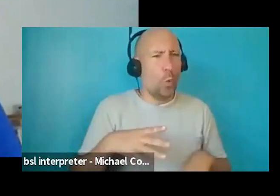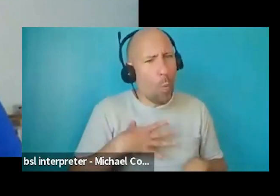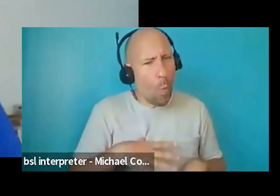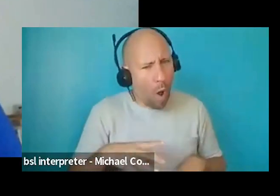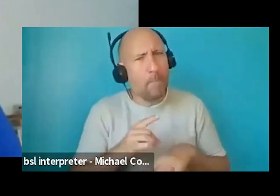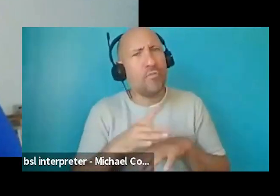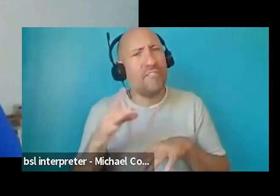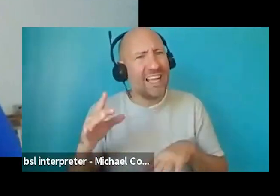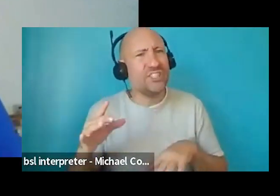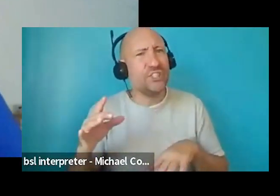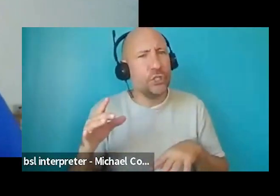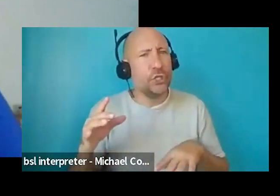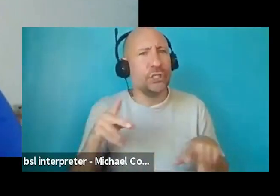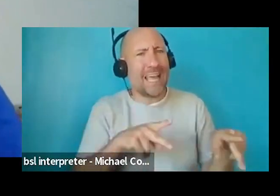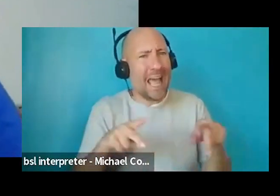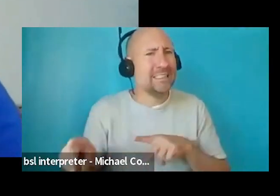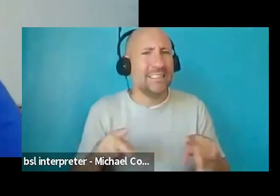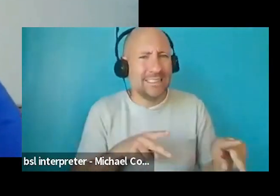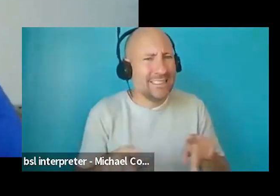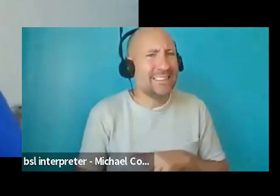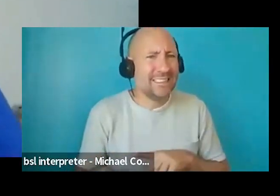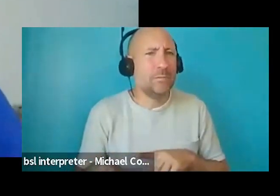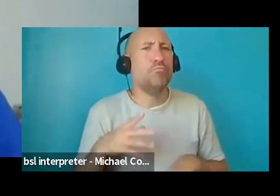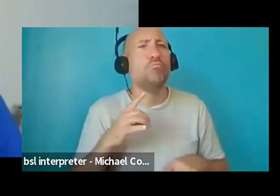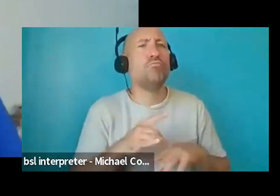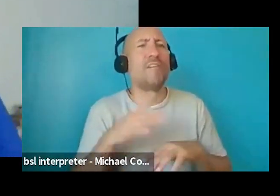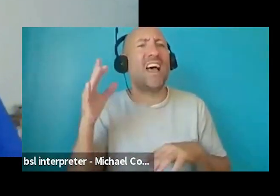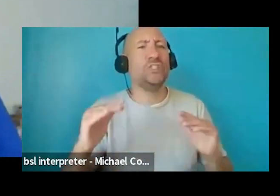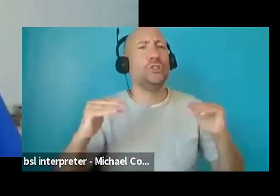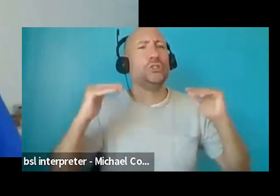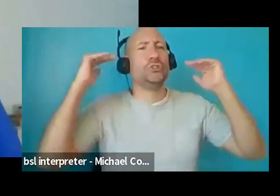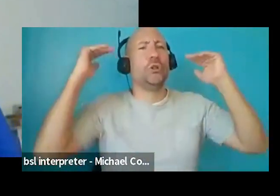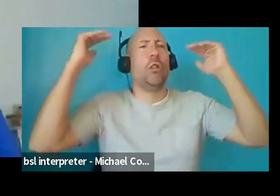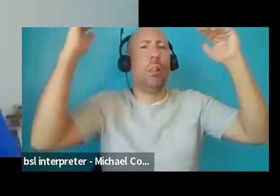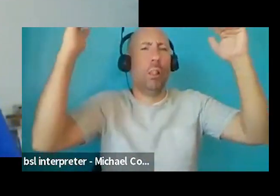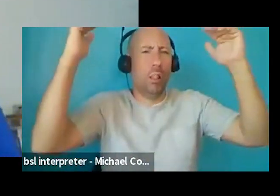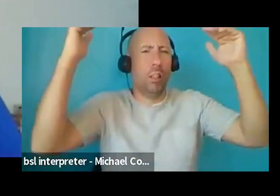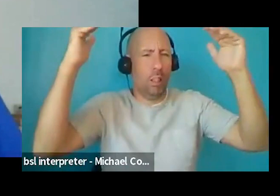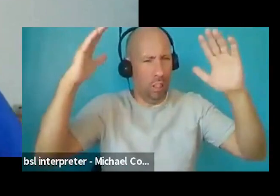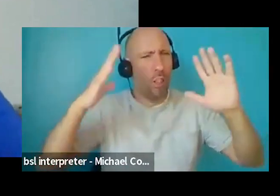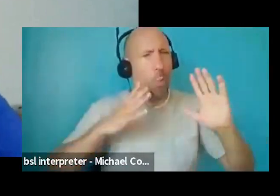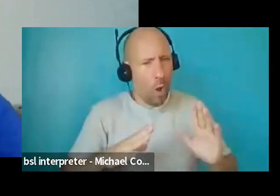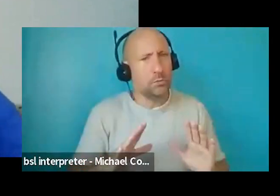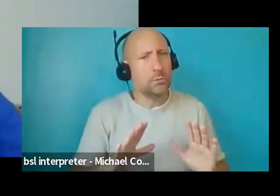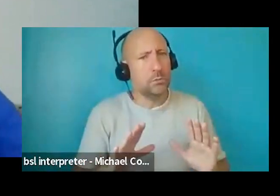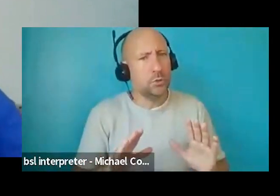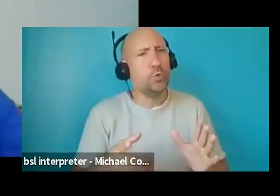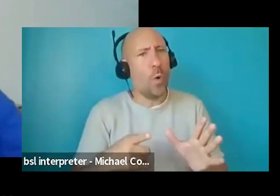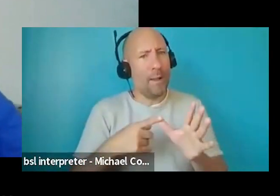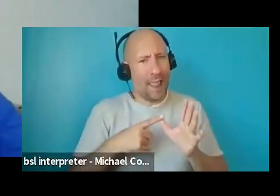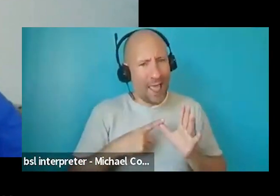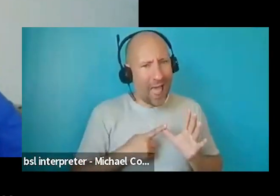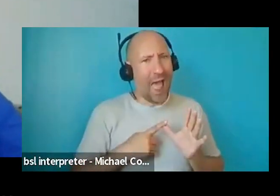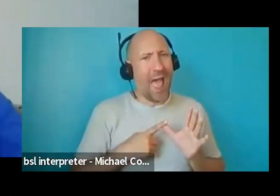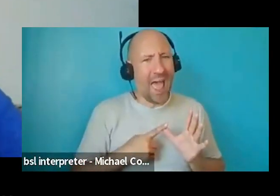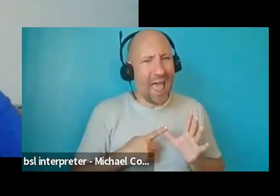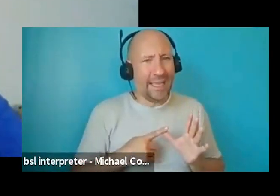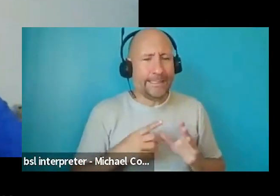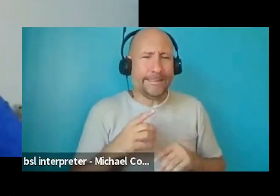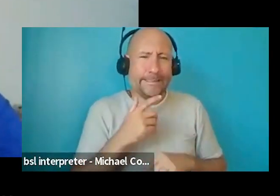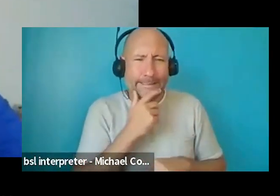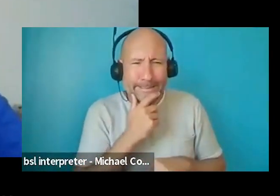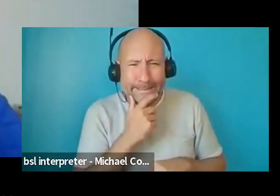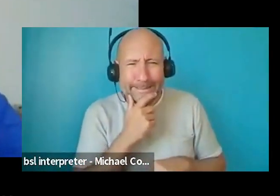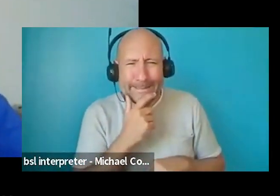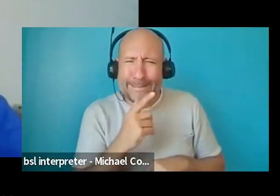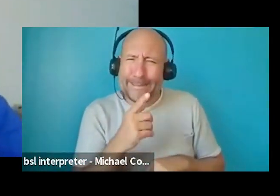professional dancers, professional dance artists, or professional dance professionals. So I'm wondering,